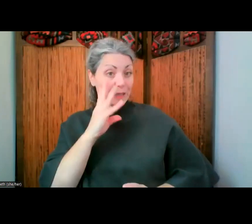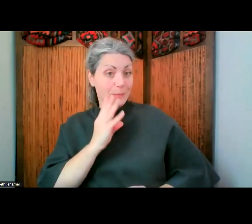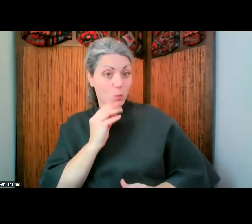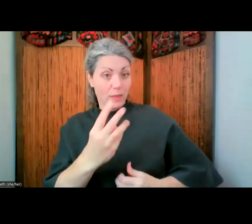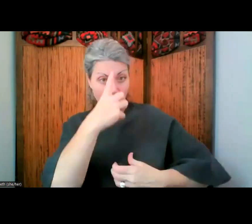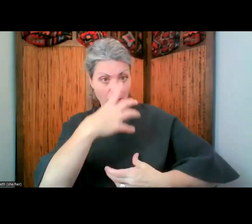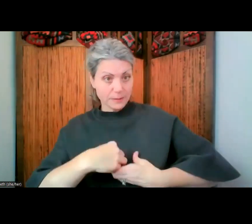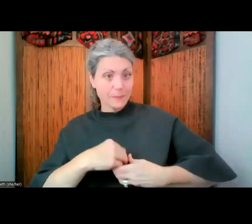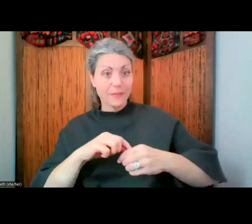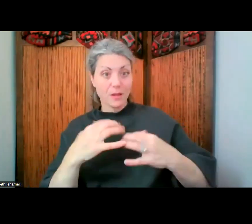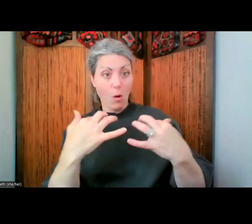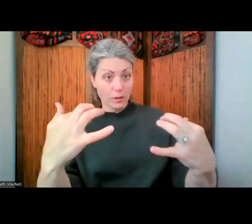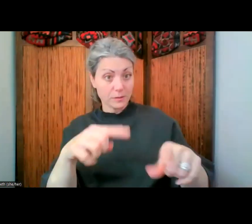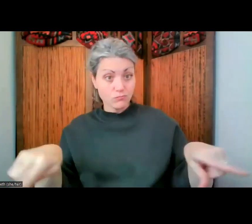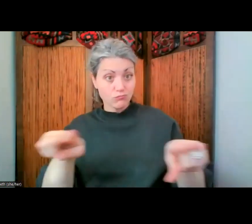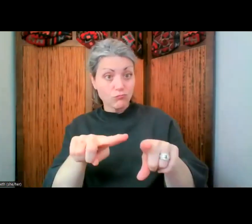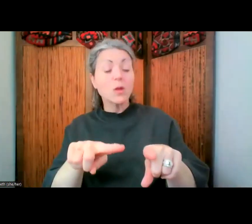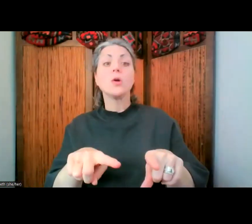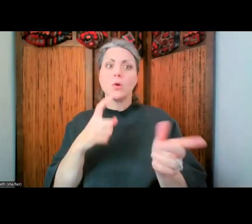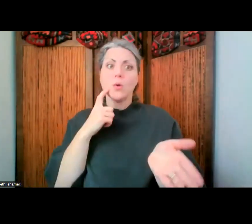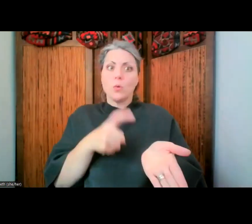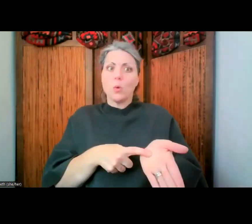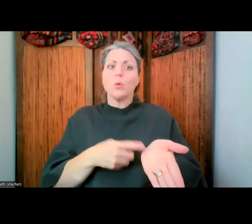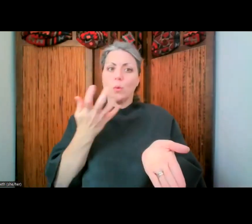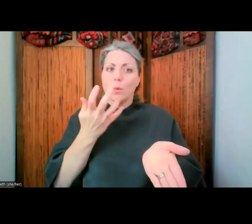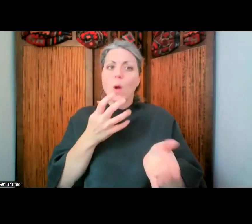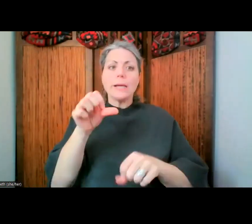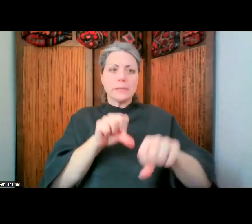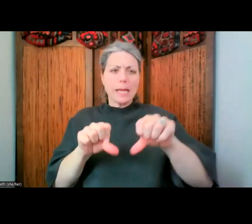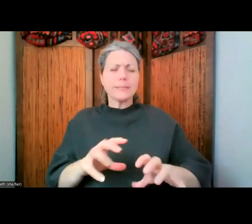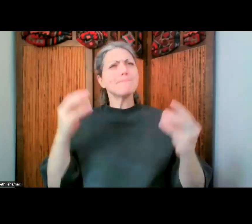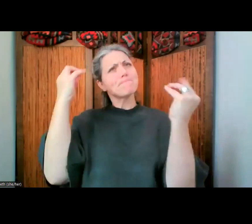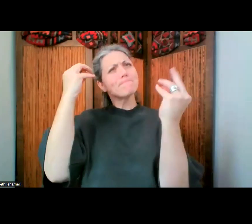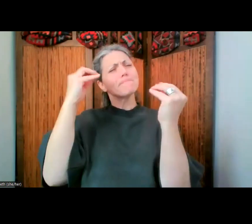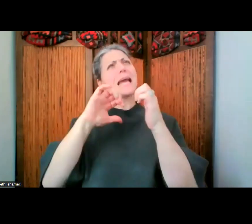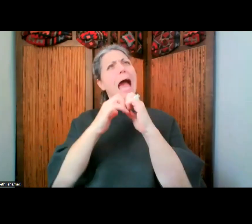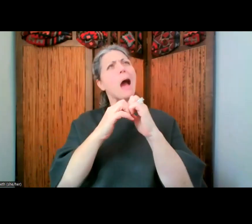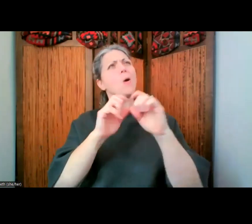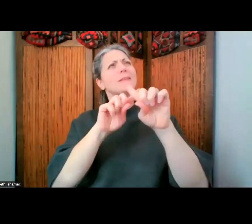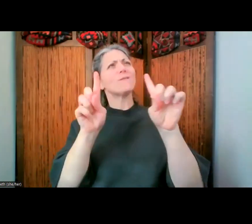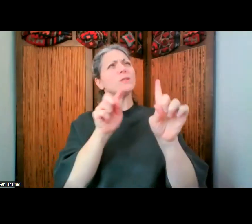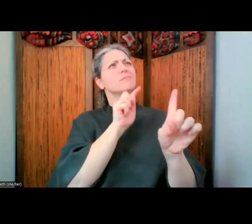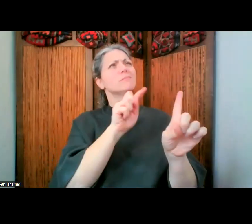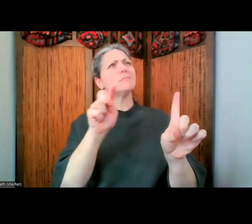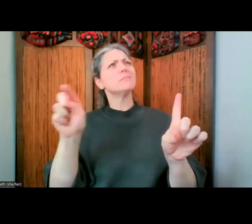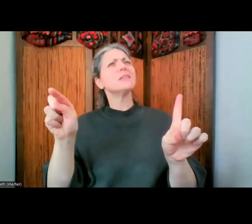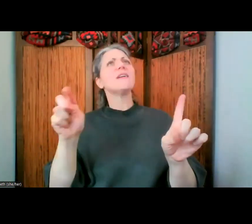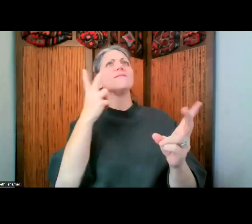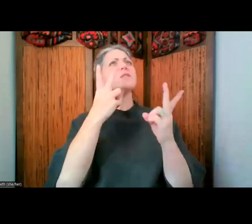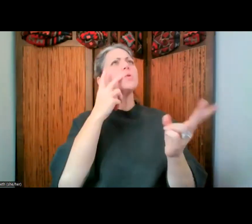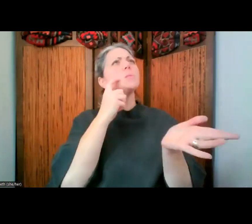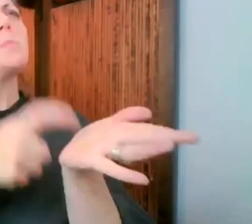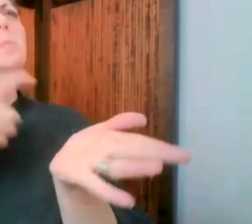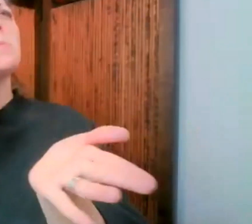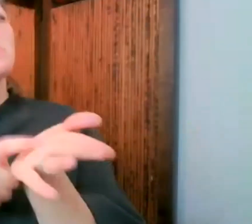seeing really how scientists are thinking about the differences in visual perception,